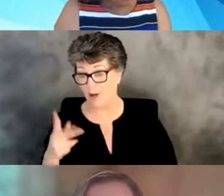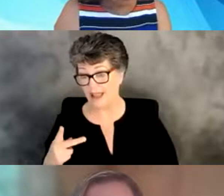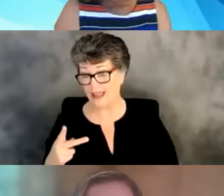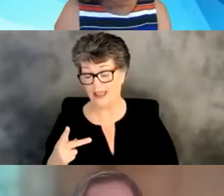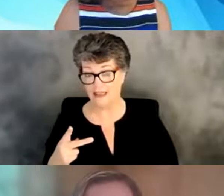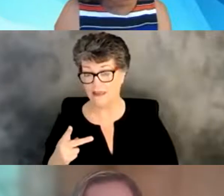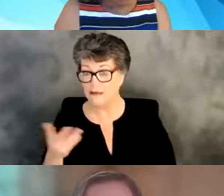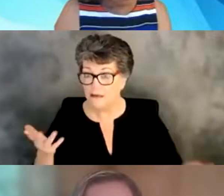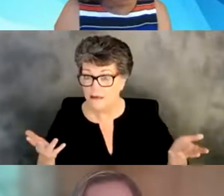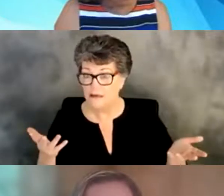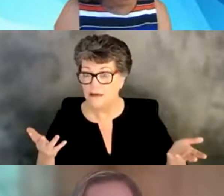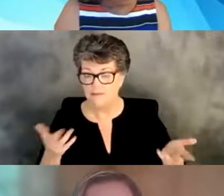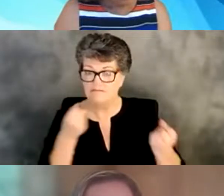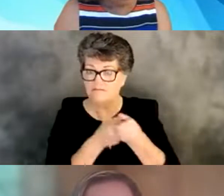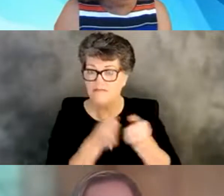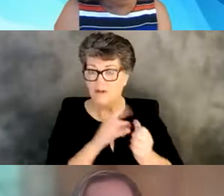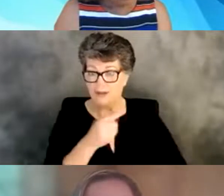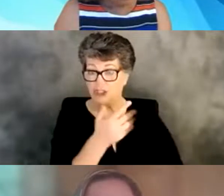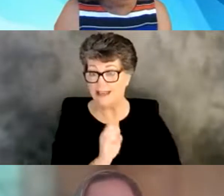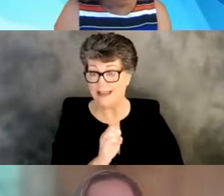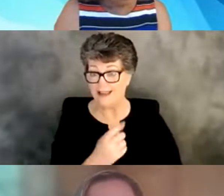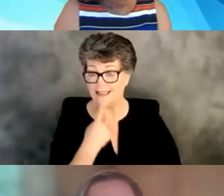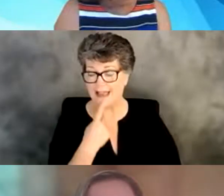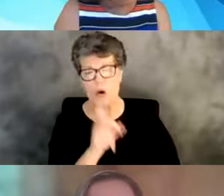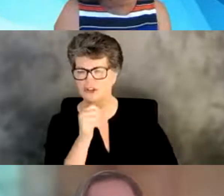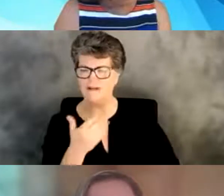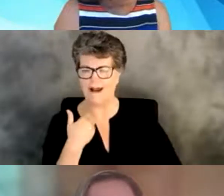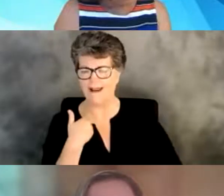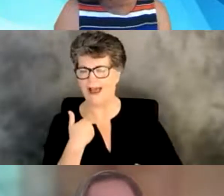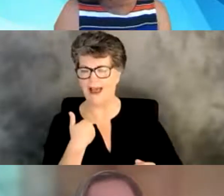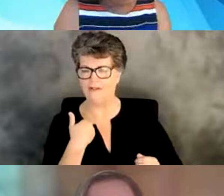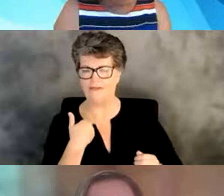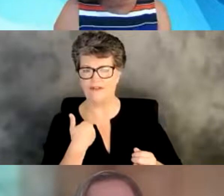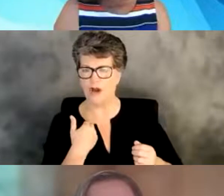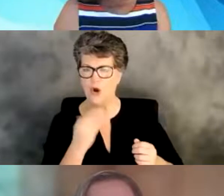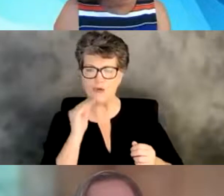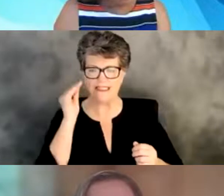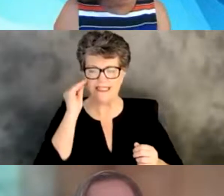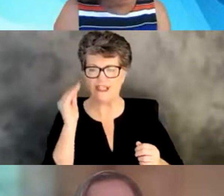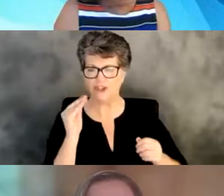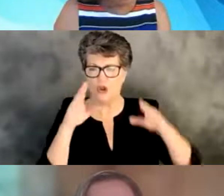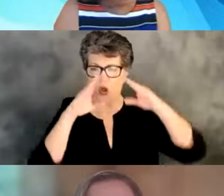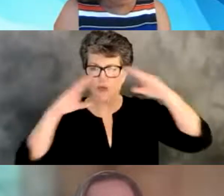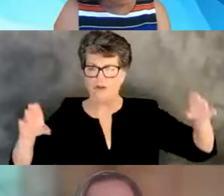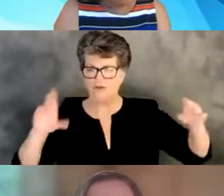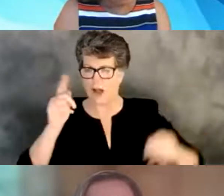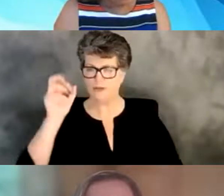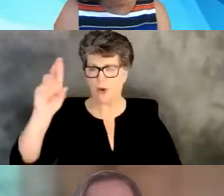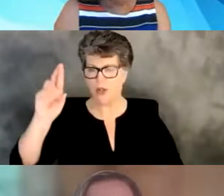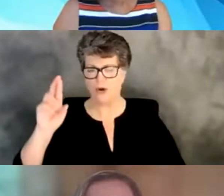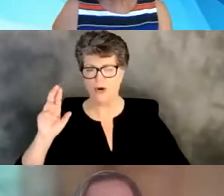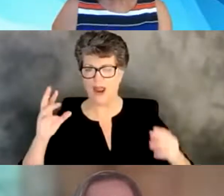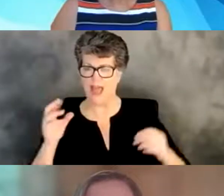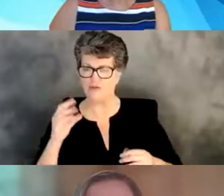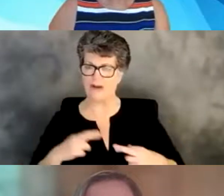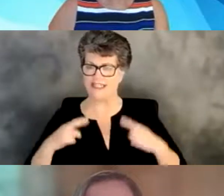side of PG&E, saying we shouldn't have residential rooftop solar and residential